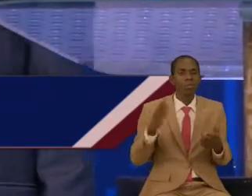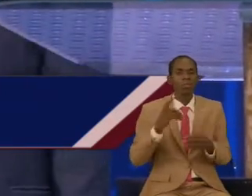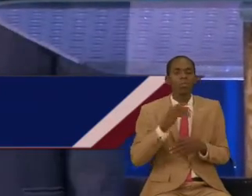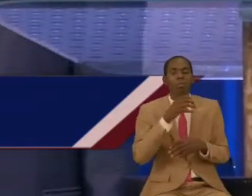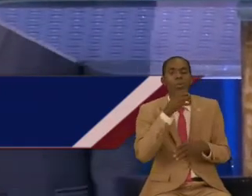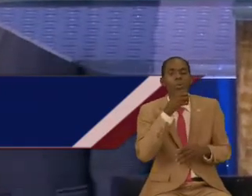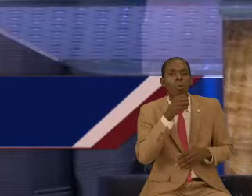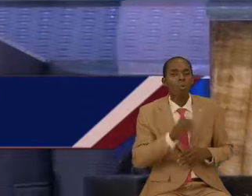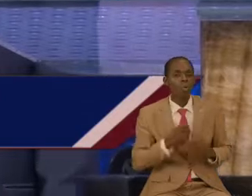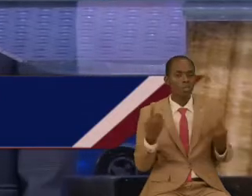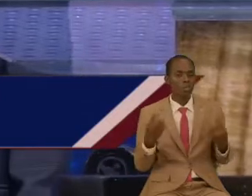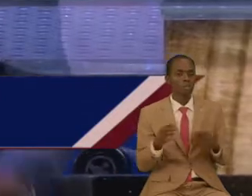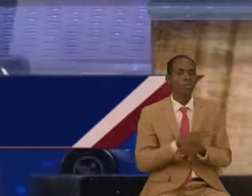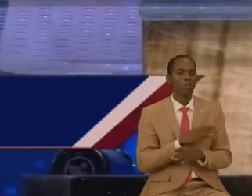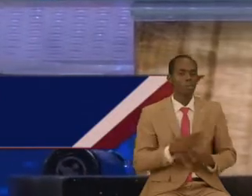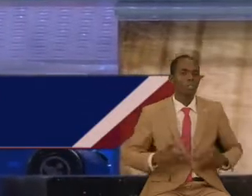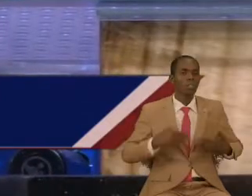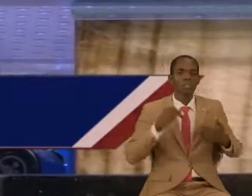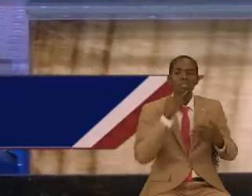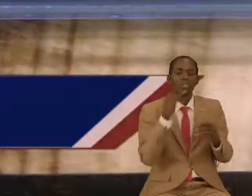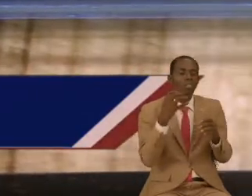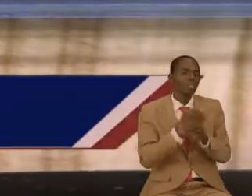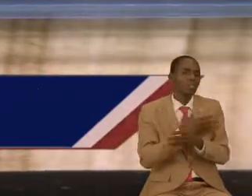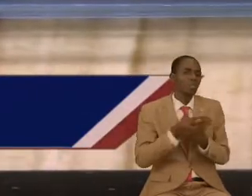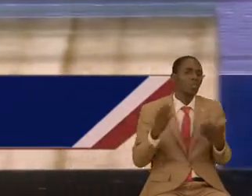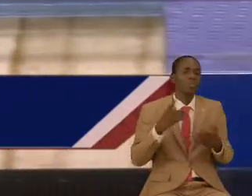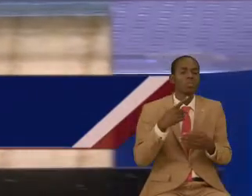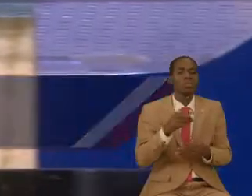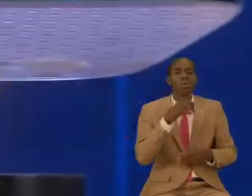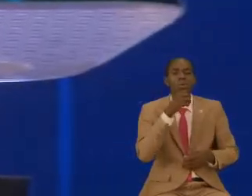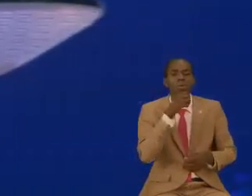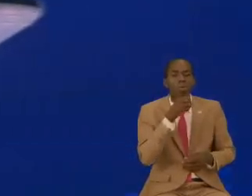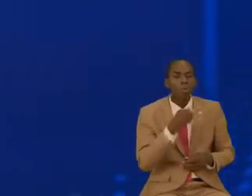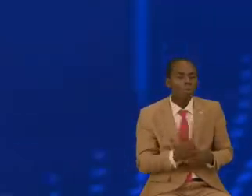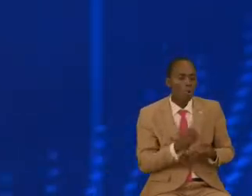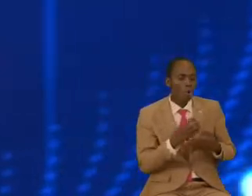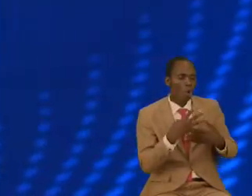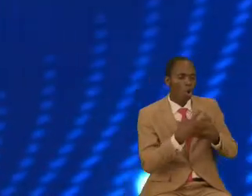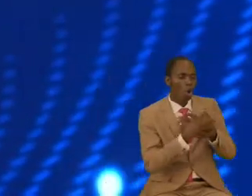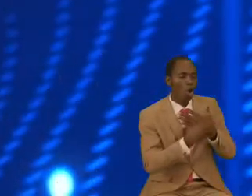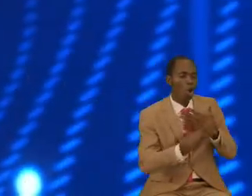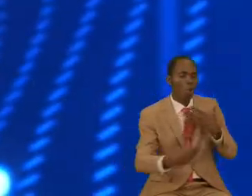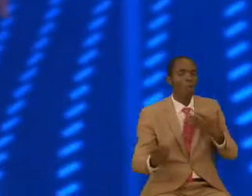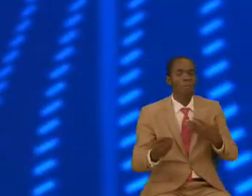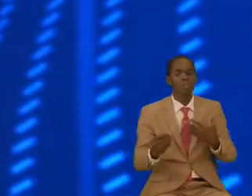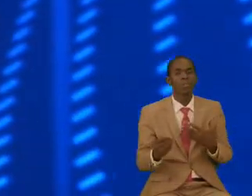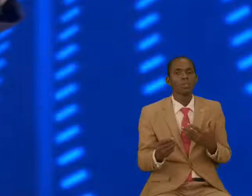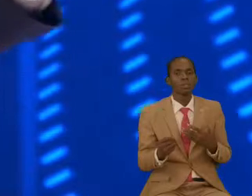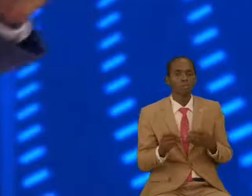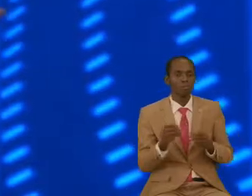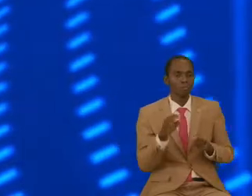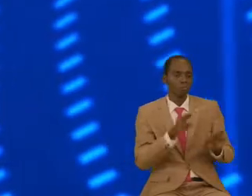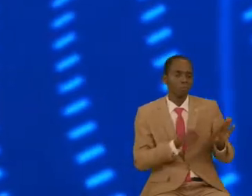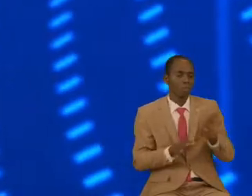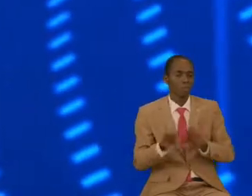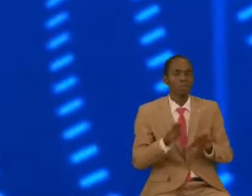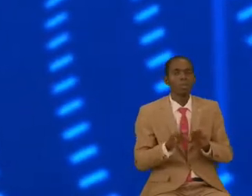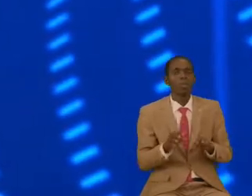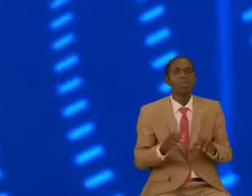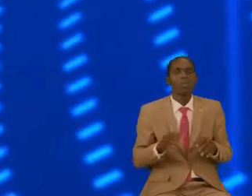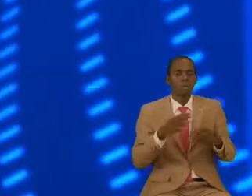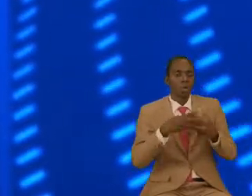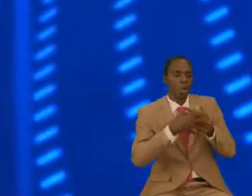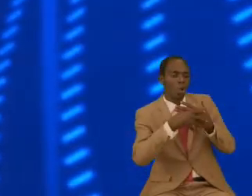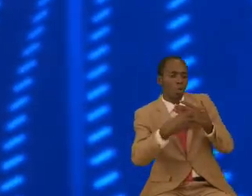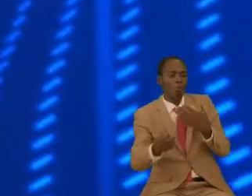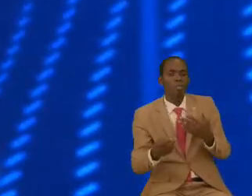sinful life, all that is gone. The old copycat heart, copying the rest of the world,